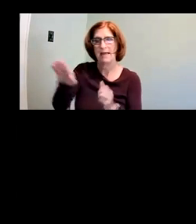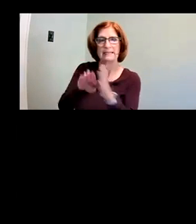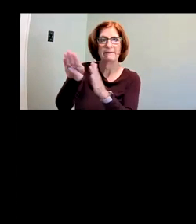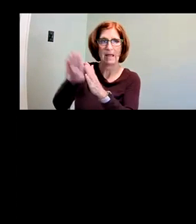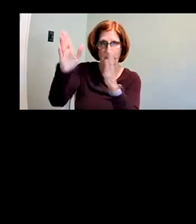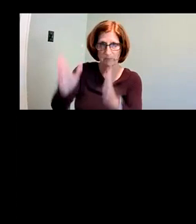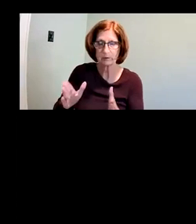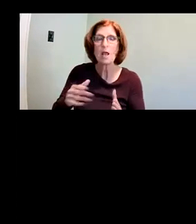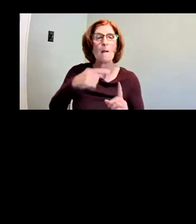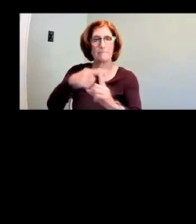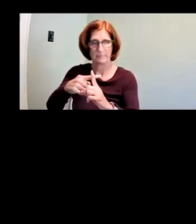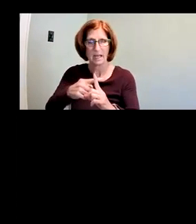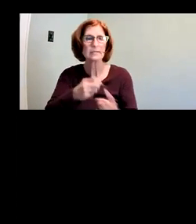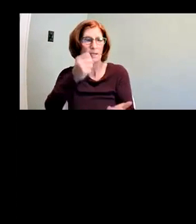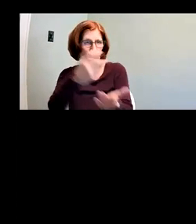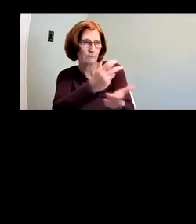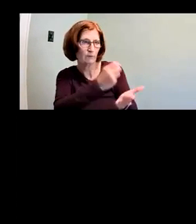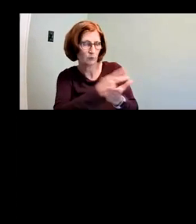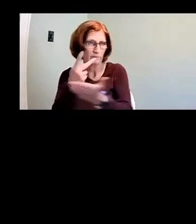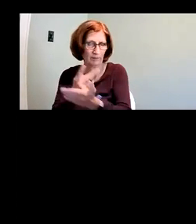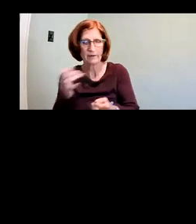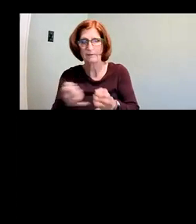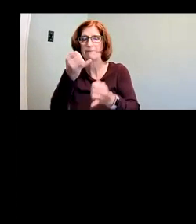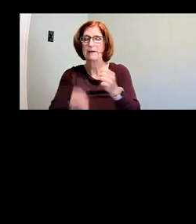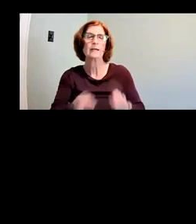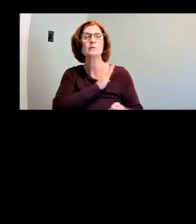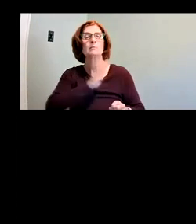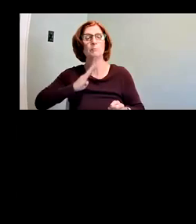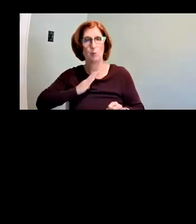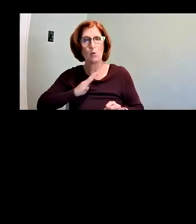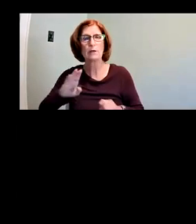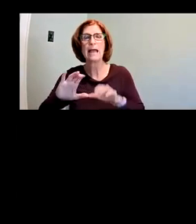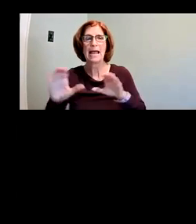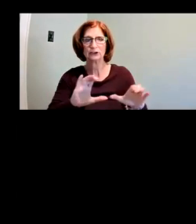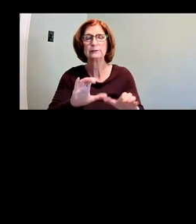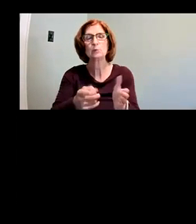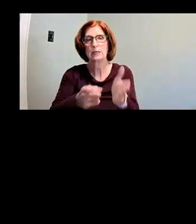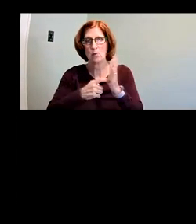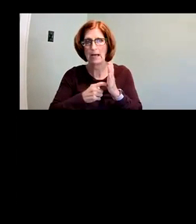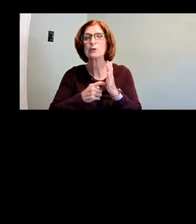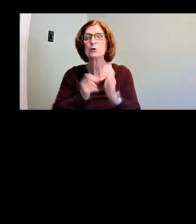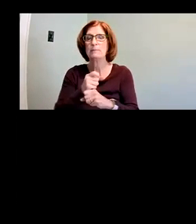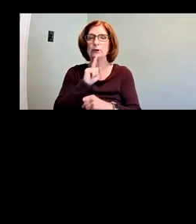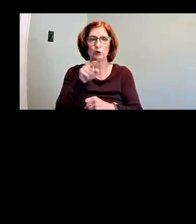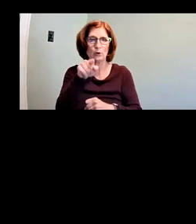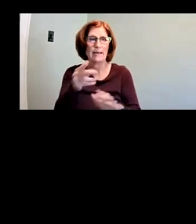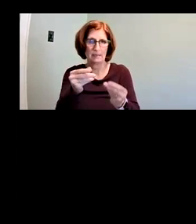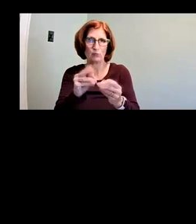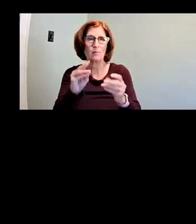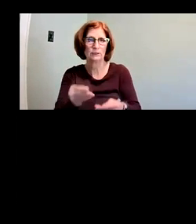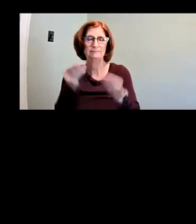as authorization for the final URA board action that's required for the disposition of this property that's listed there on the slide.